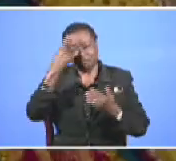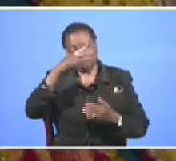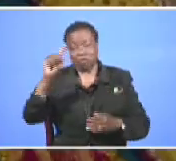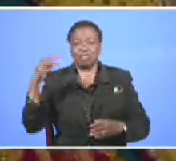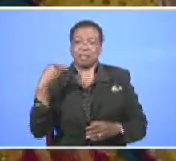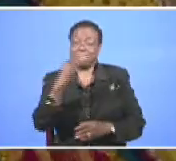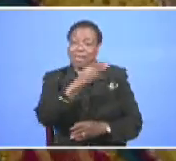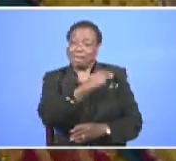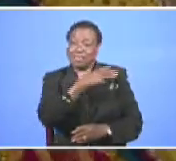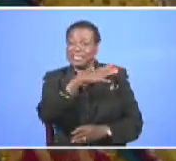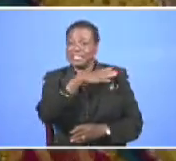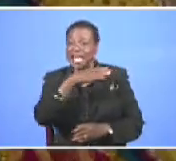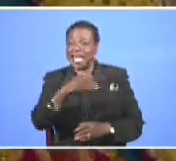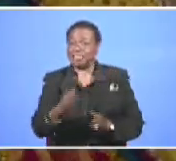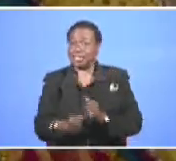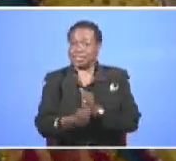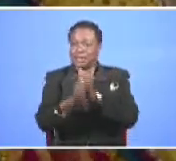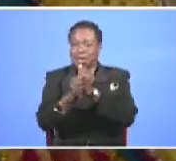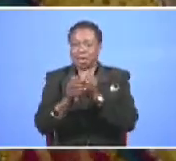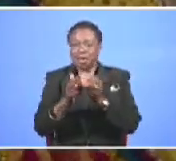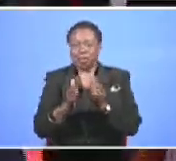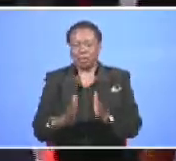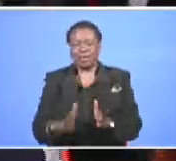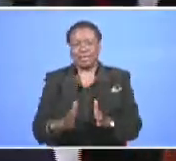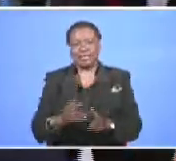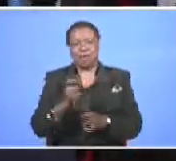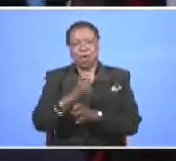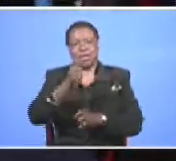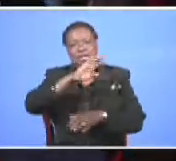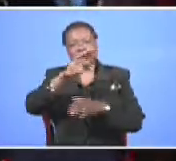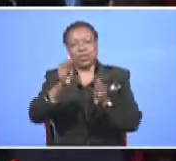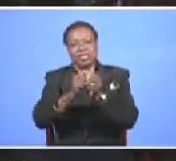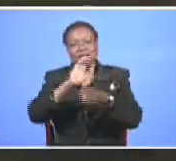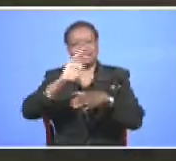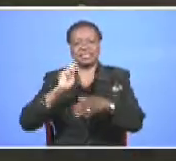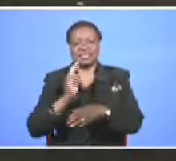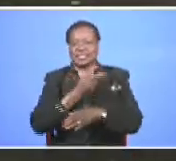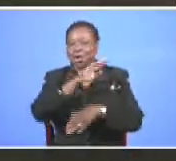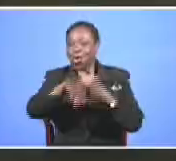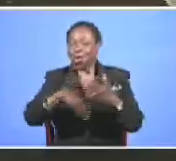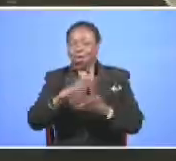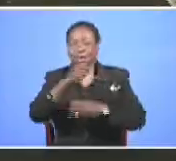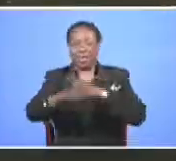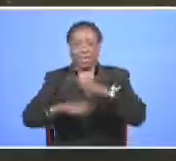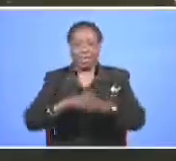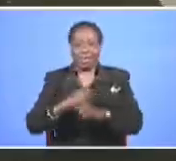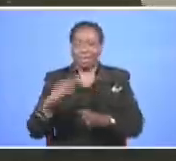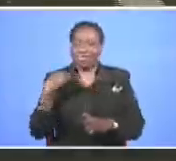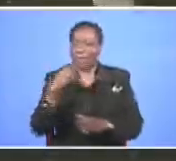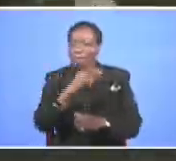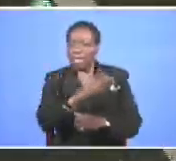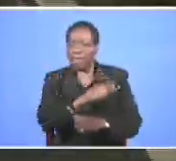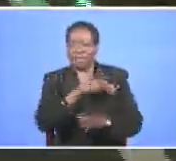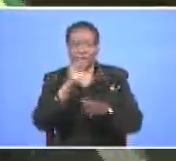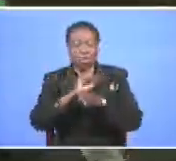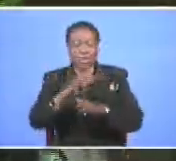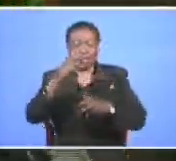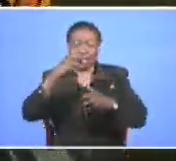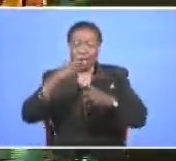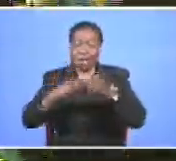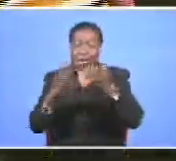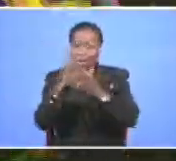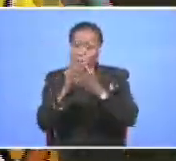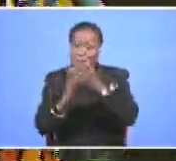our fans and supporters. They were with us all year. Our members did a lot of hard work in preparation for both Boxing Day and New